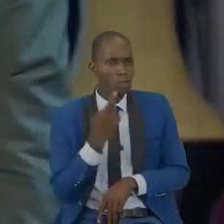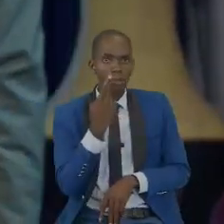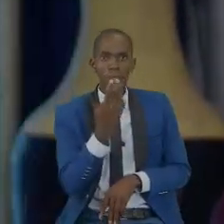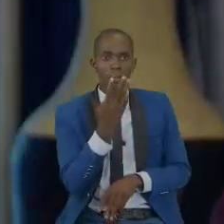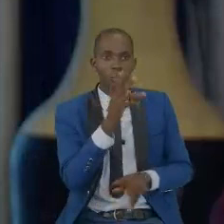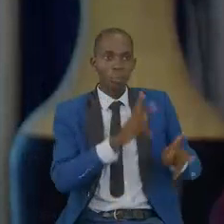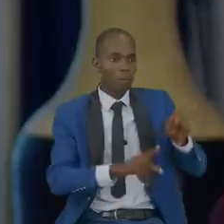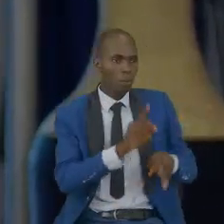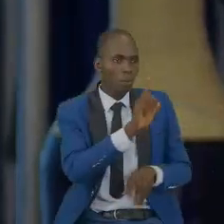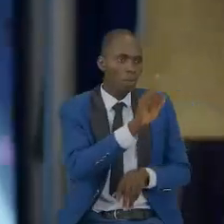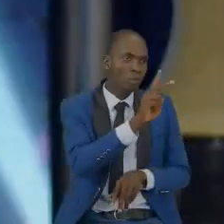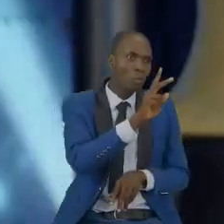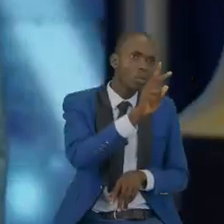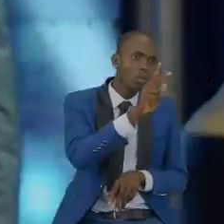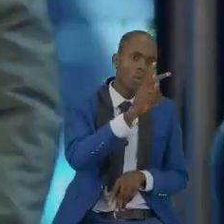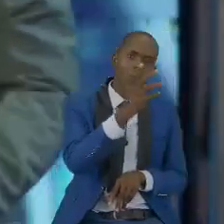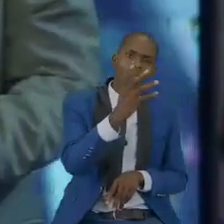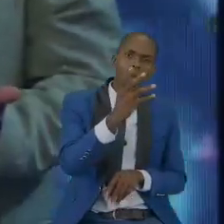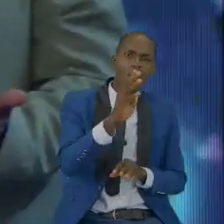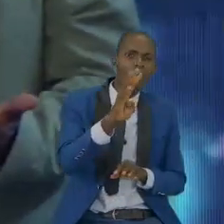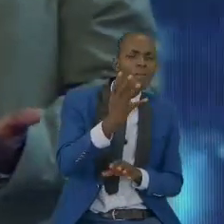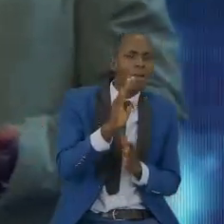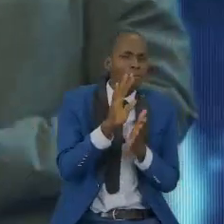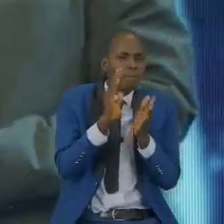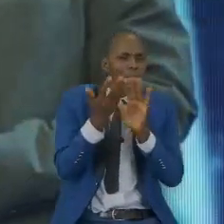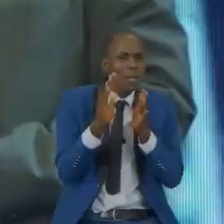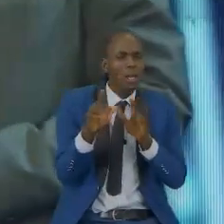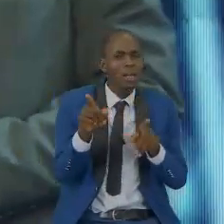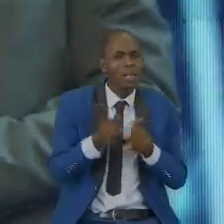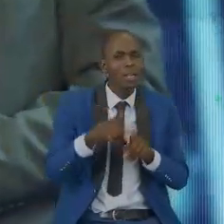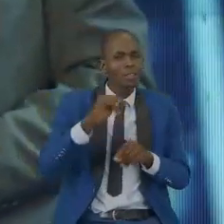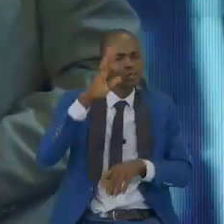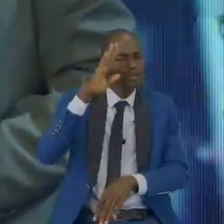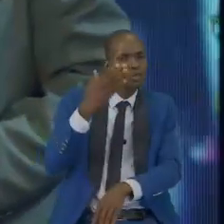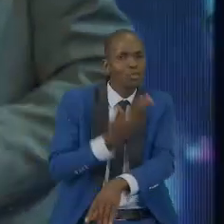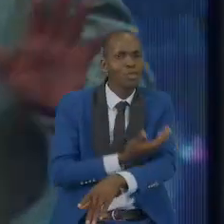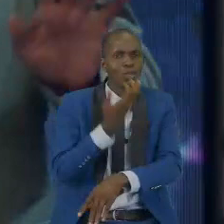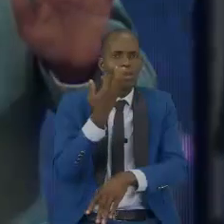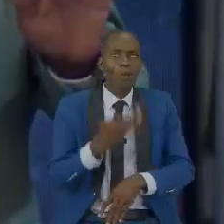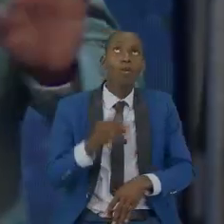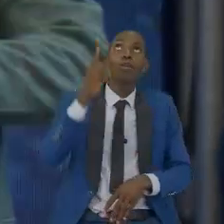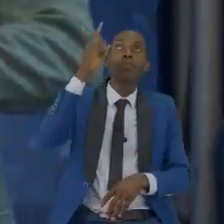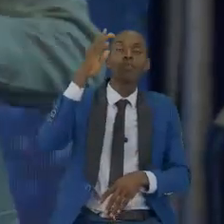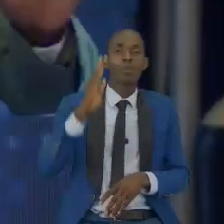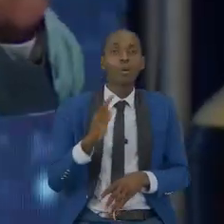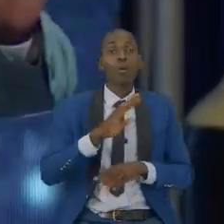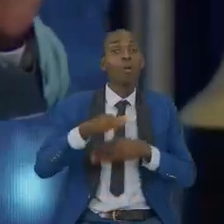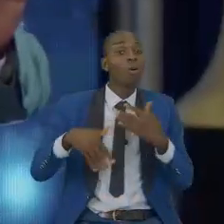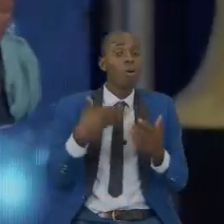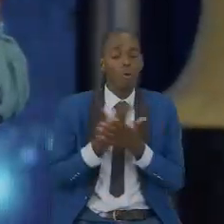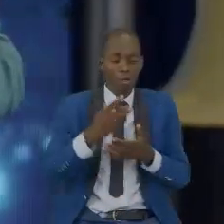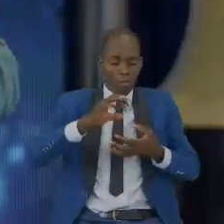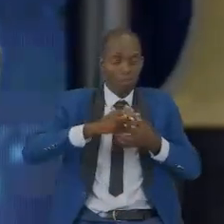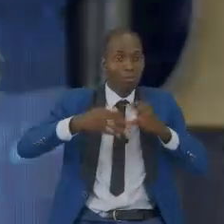number one, number two, number three. And the appearance of the fourth one is like the very Son of God. All their chains